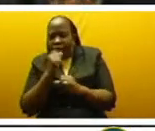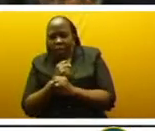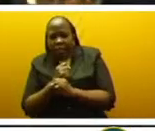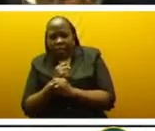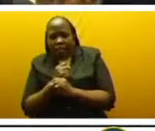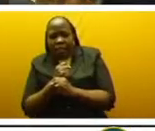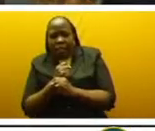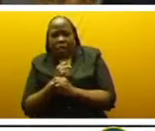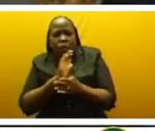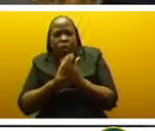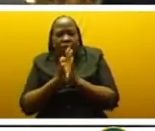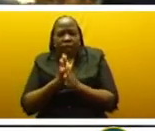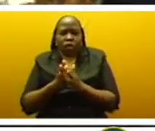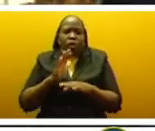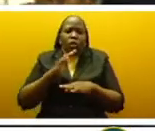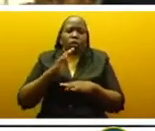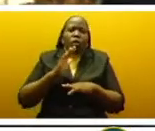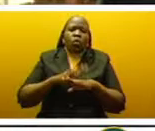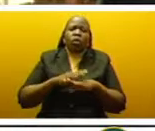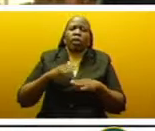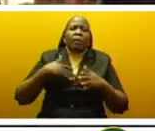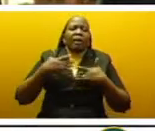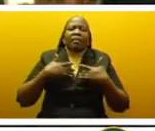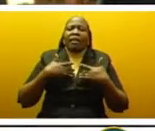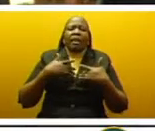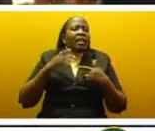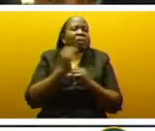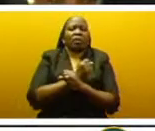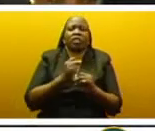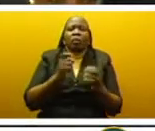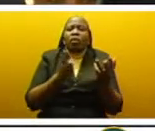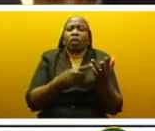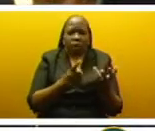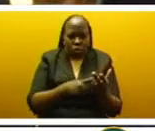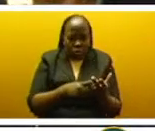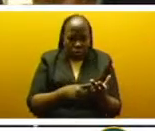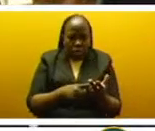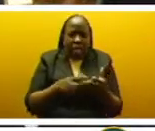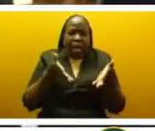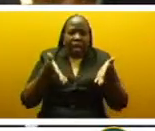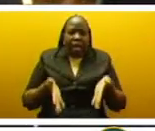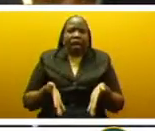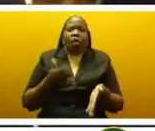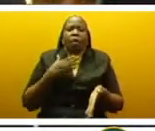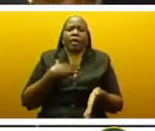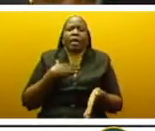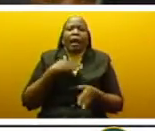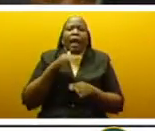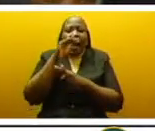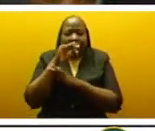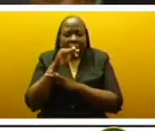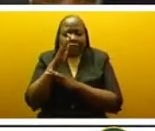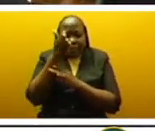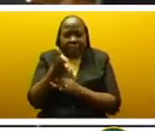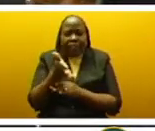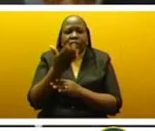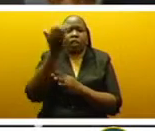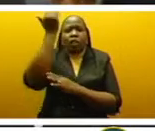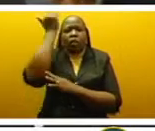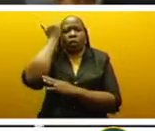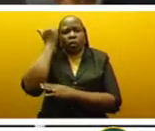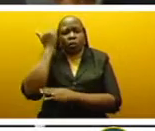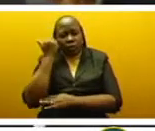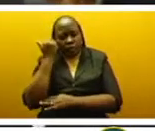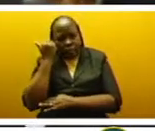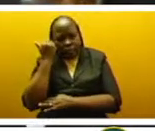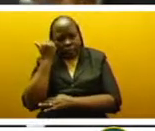count. It will not count. So I urge the court, and